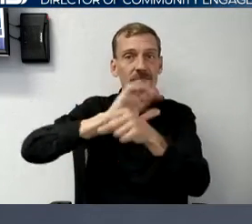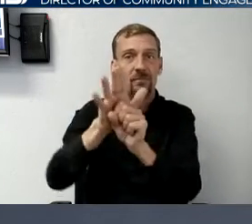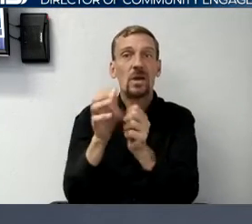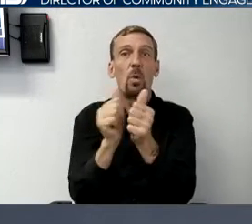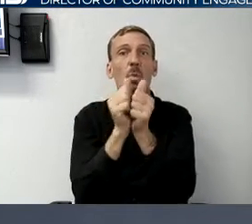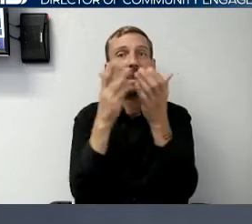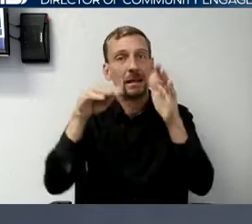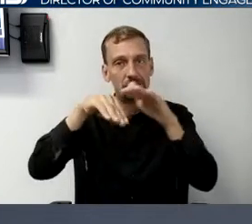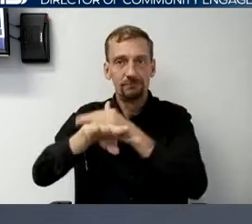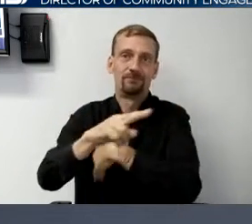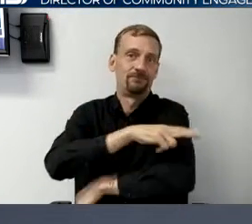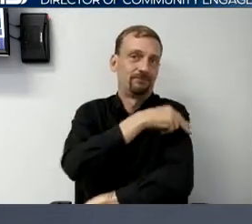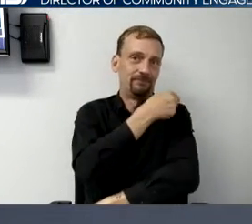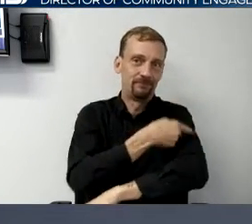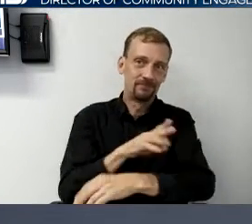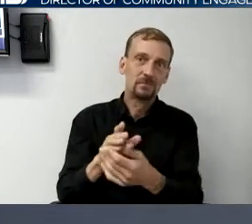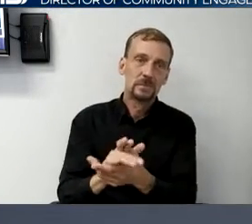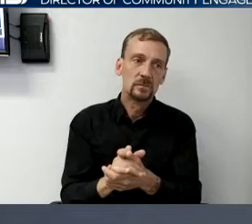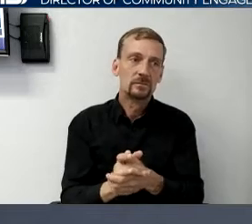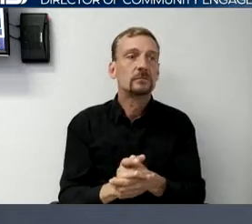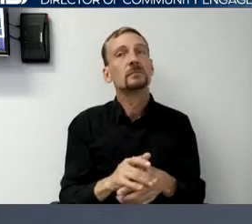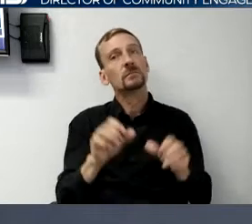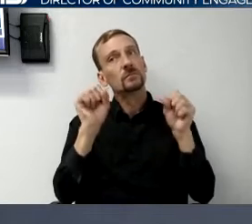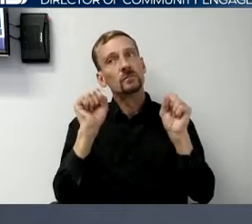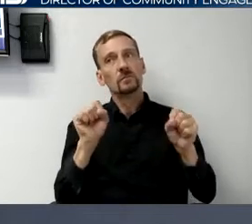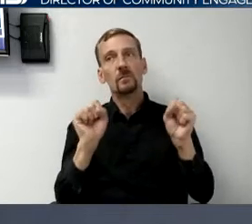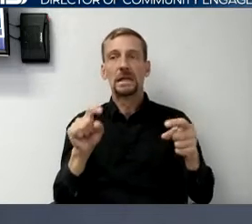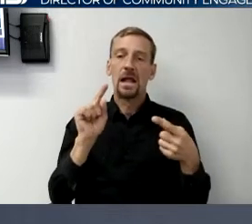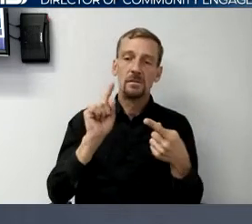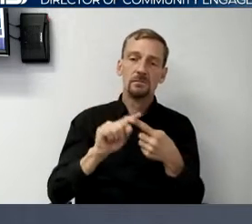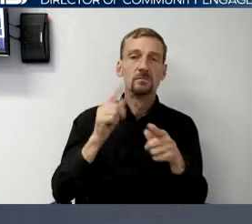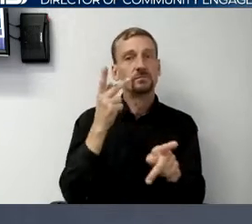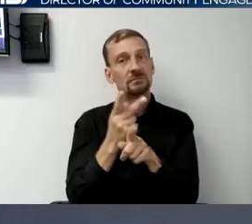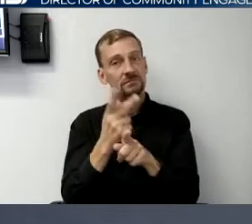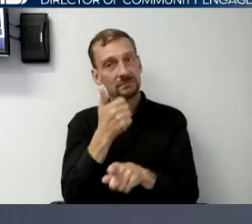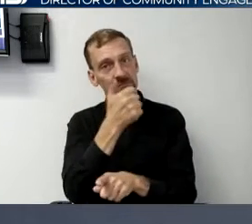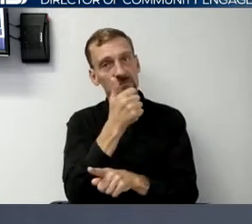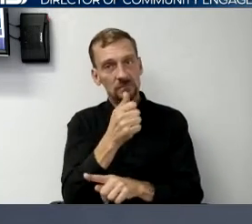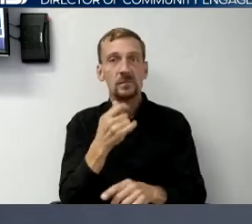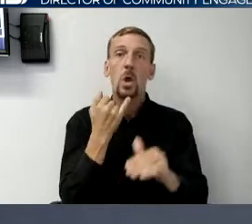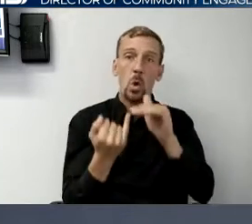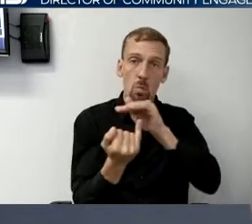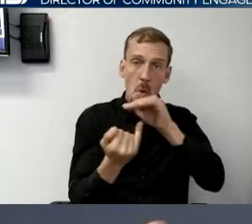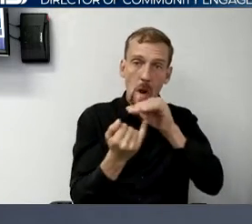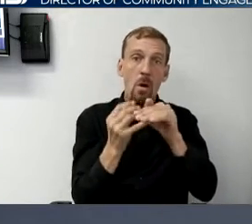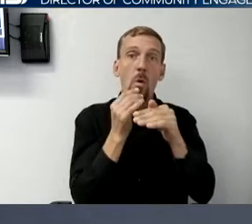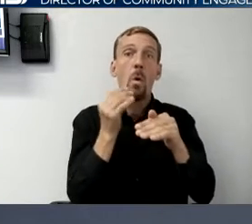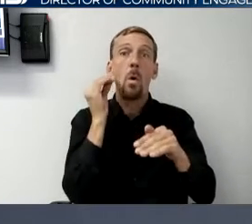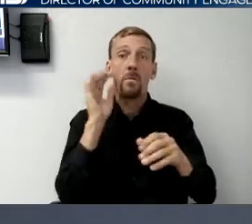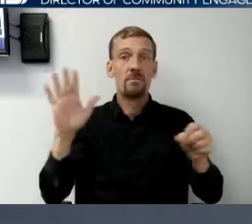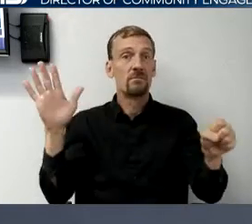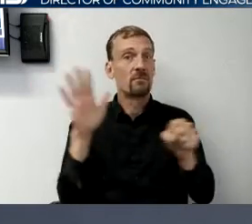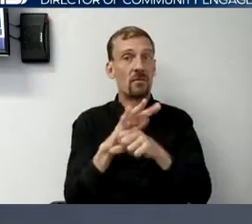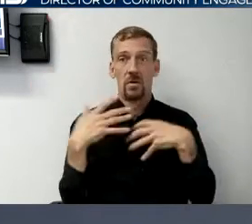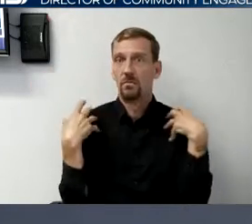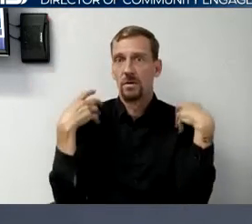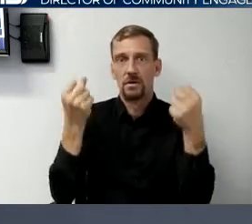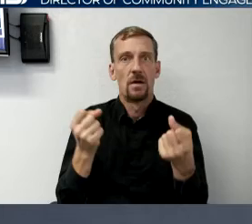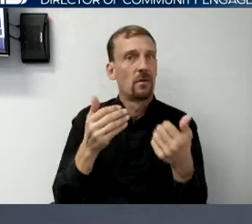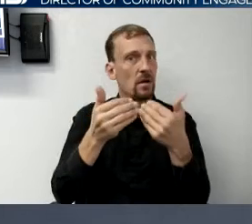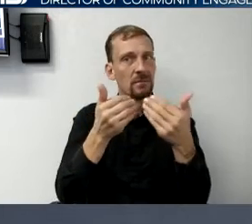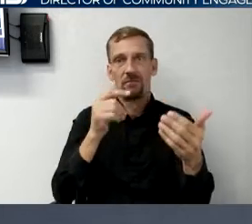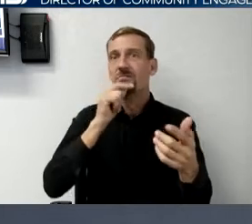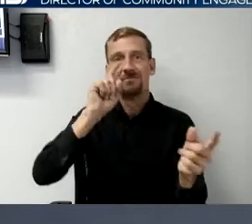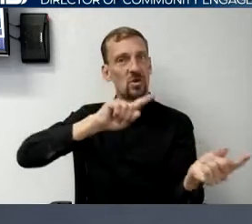having to be hospitalized. They're able to to treat themselves, quarantine at home, and fully recover without ever having to come to